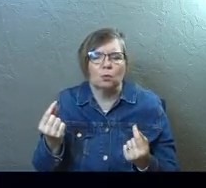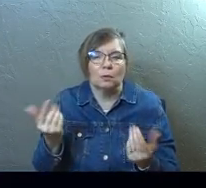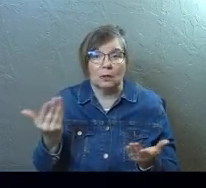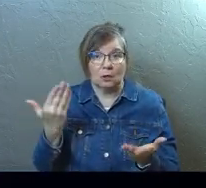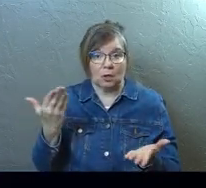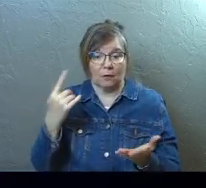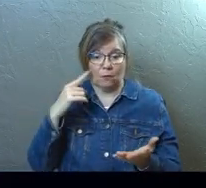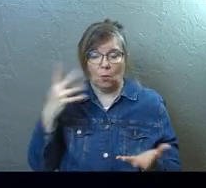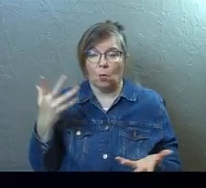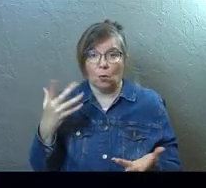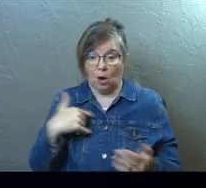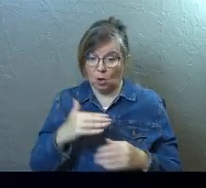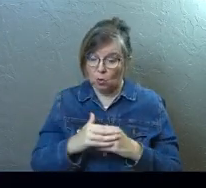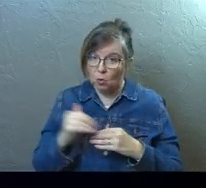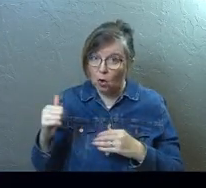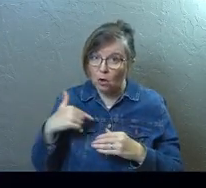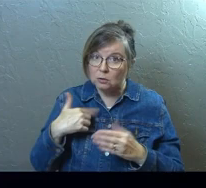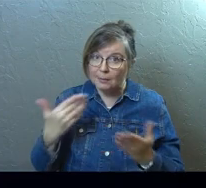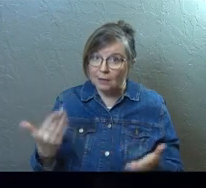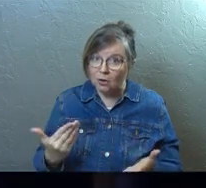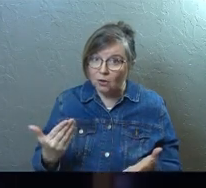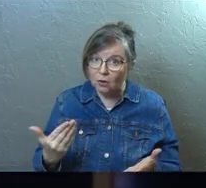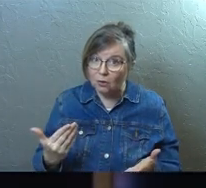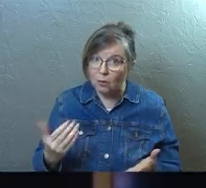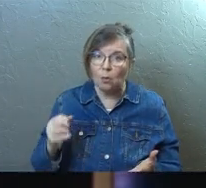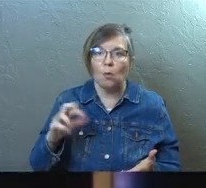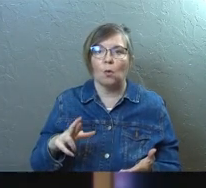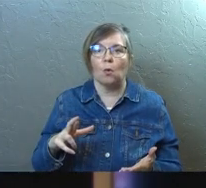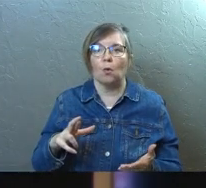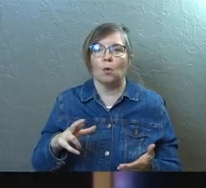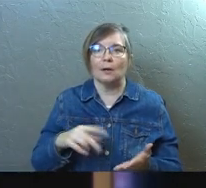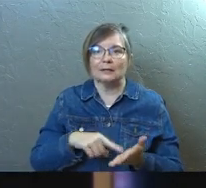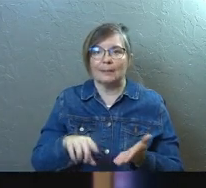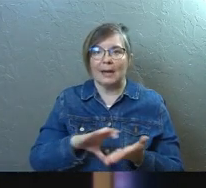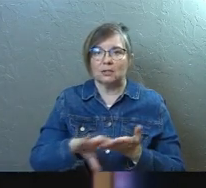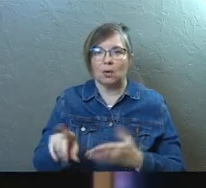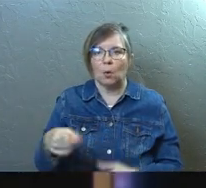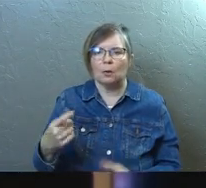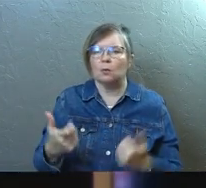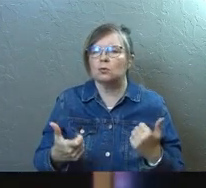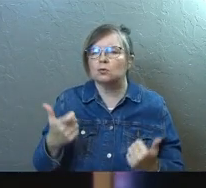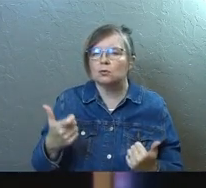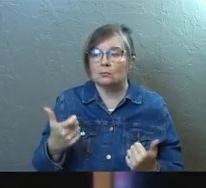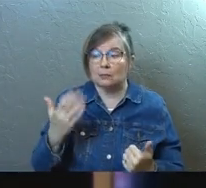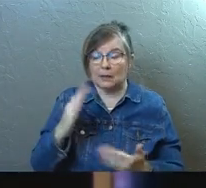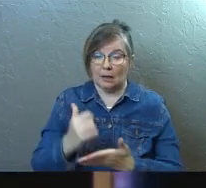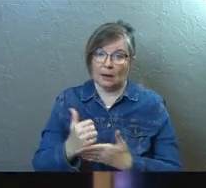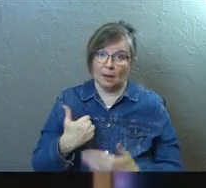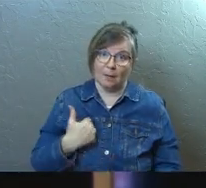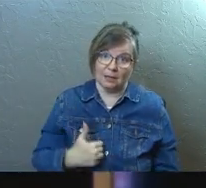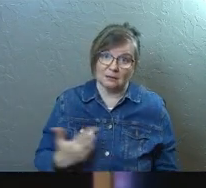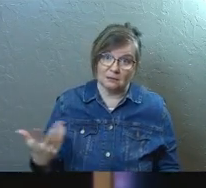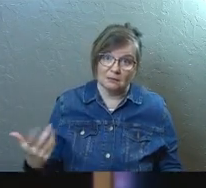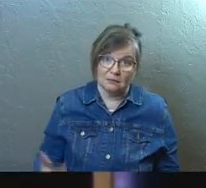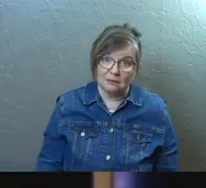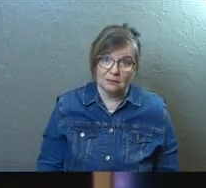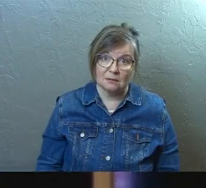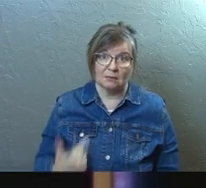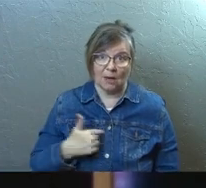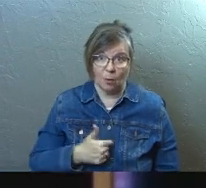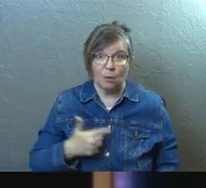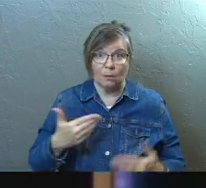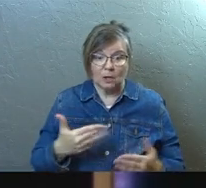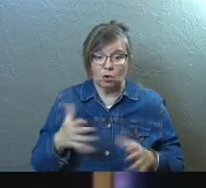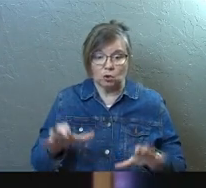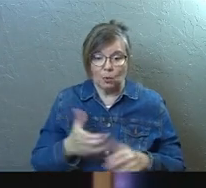for? Are you called to be here? Or is it a paycheck? God help us, amen? That we